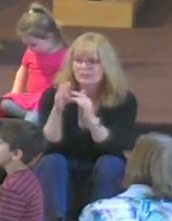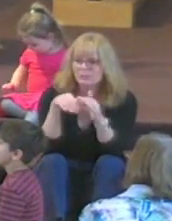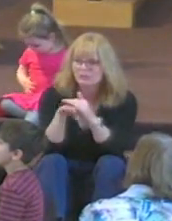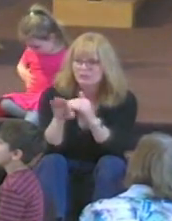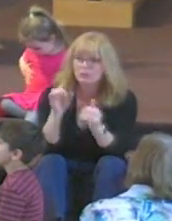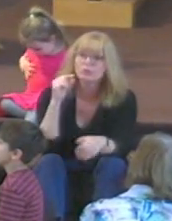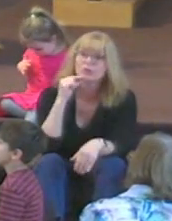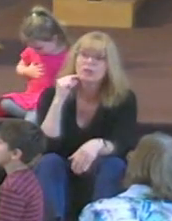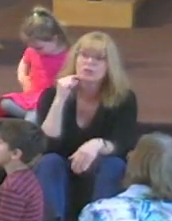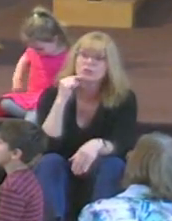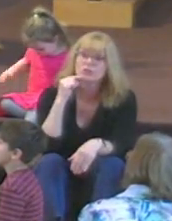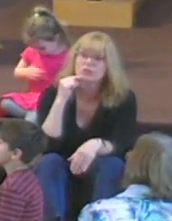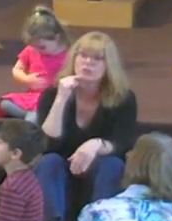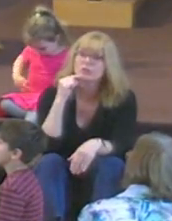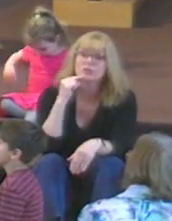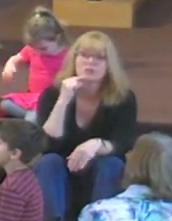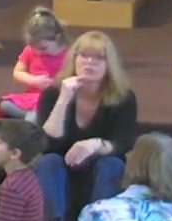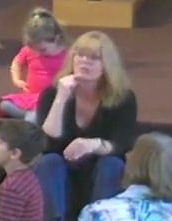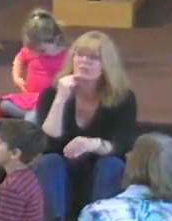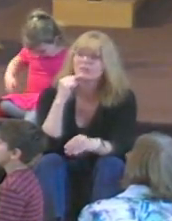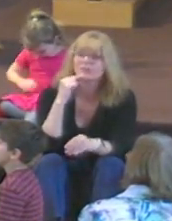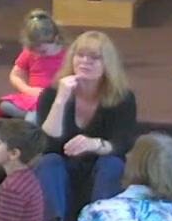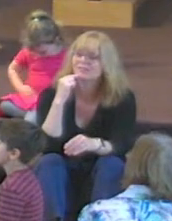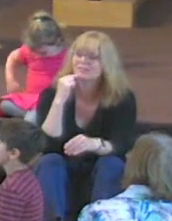Antonio? What is it?